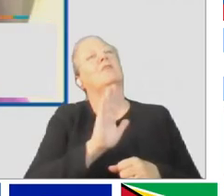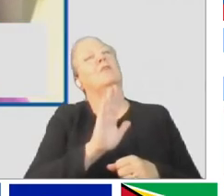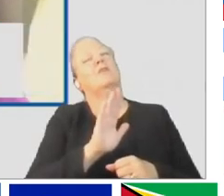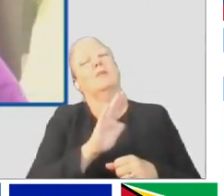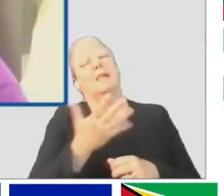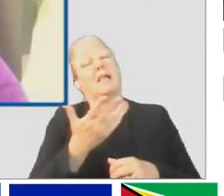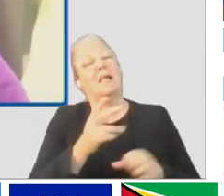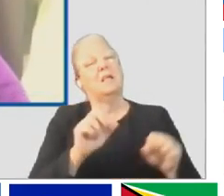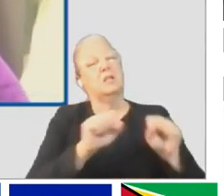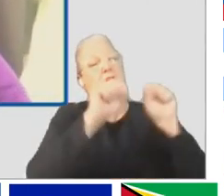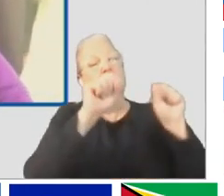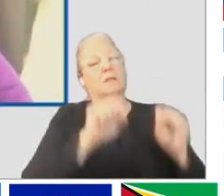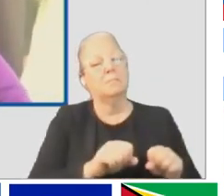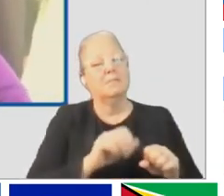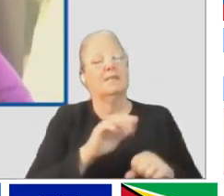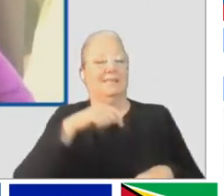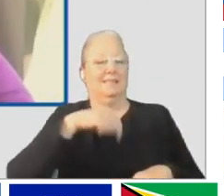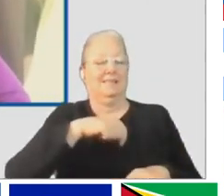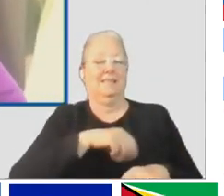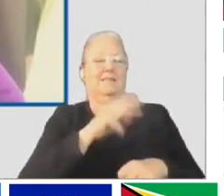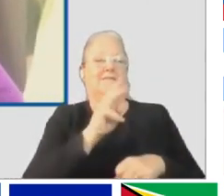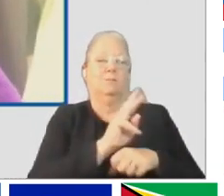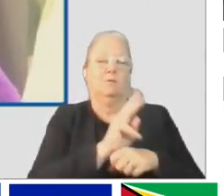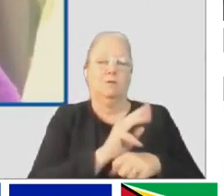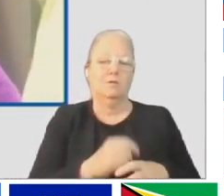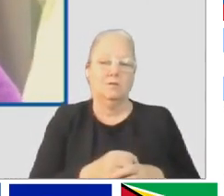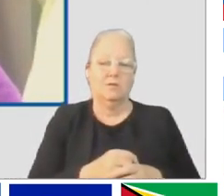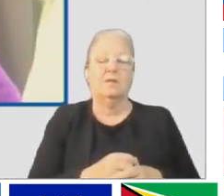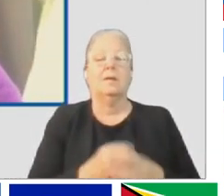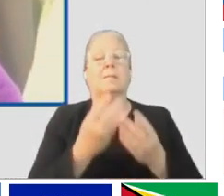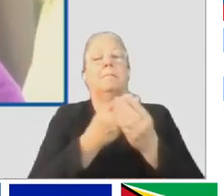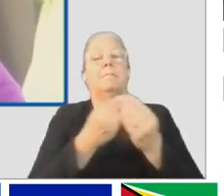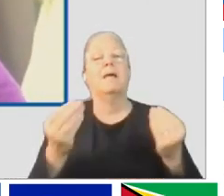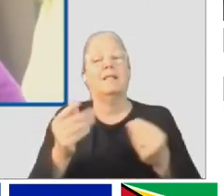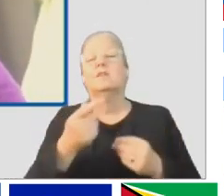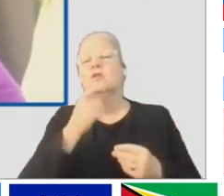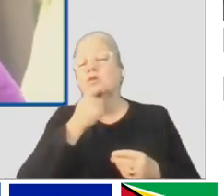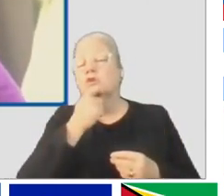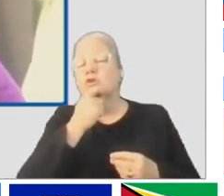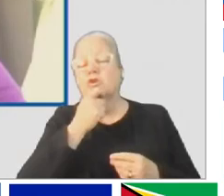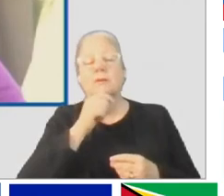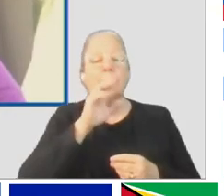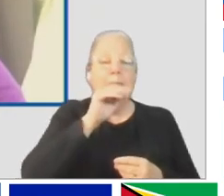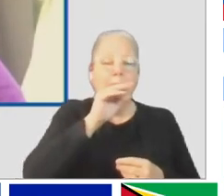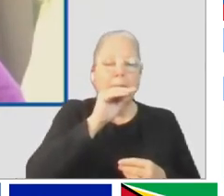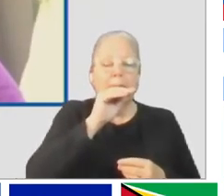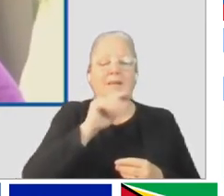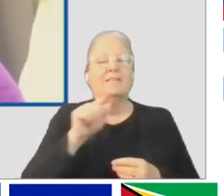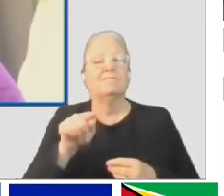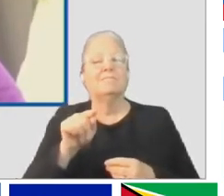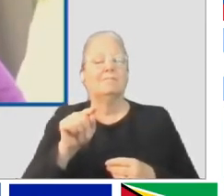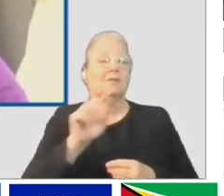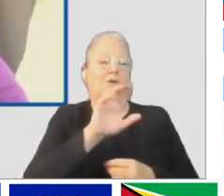the English-speaking Caribbean countries, it's the same. So there isn't to say that